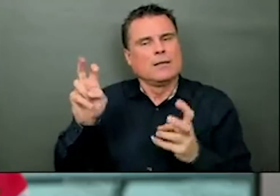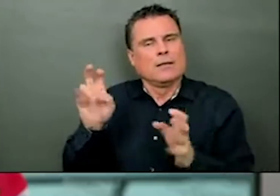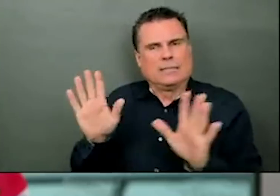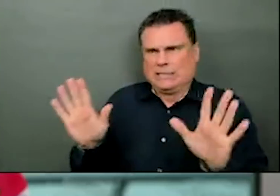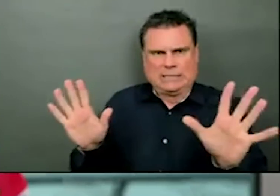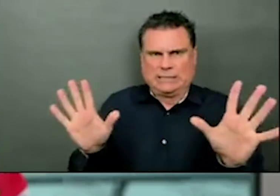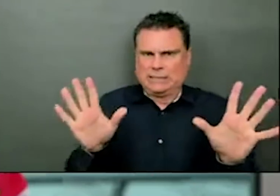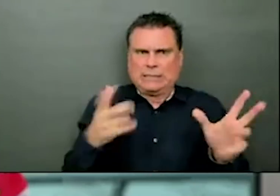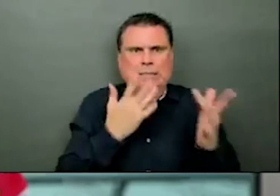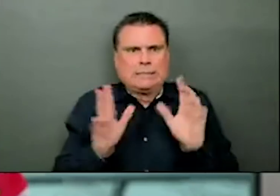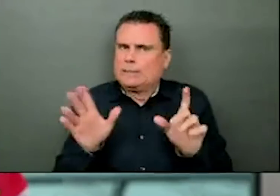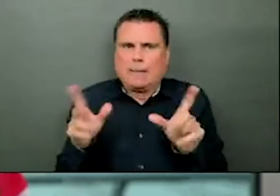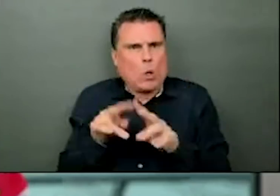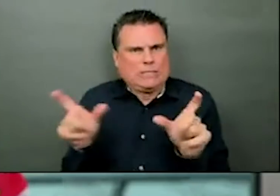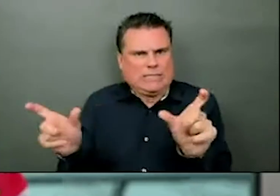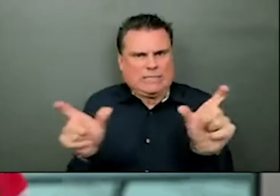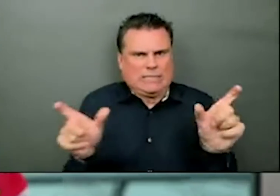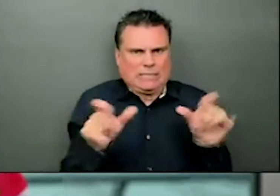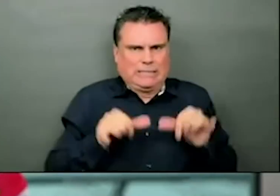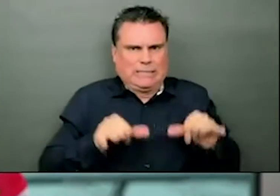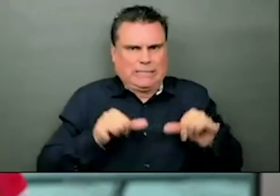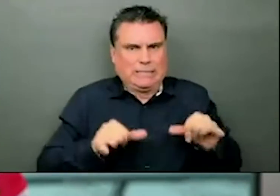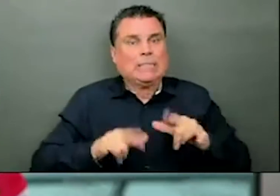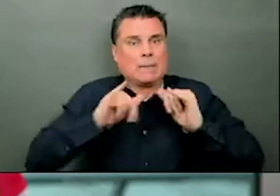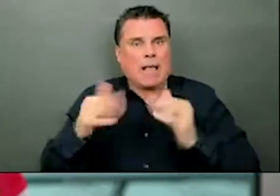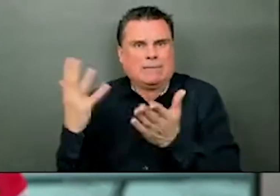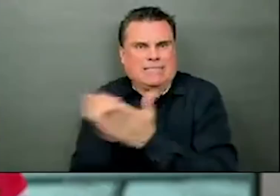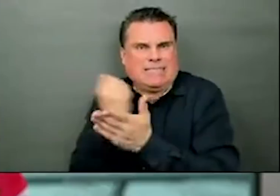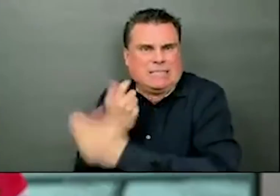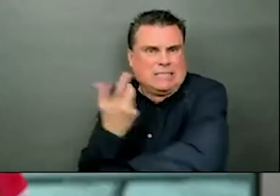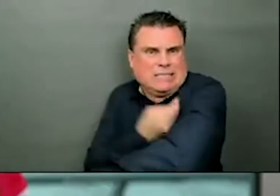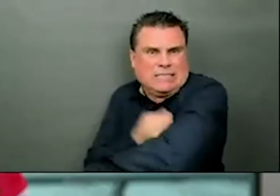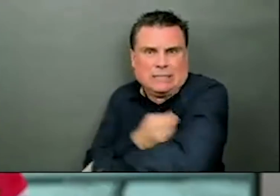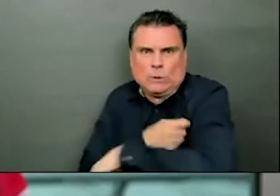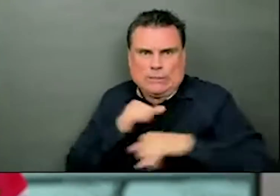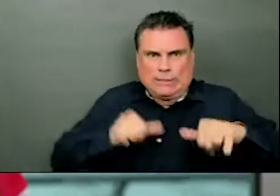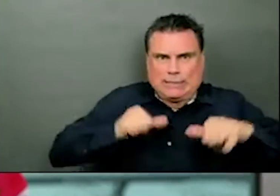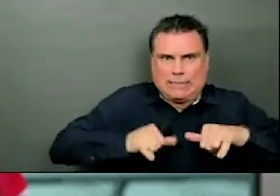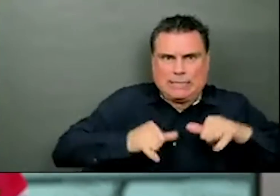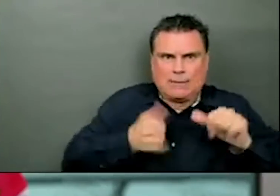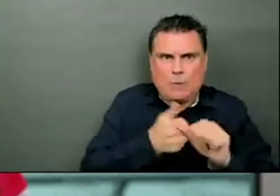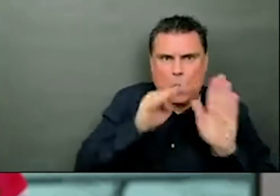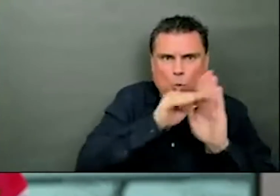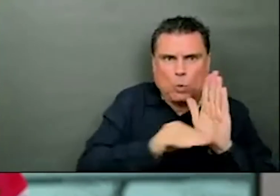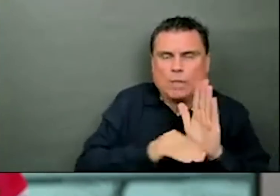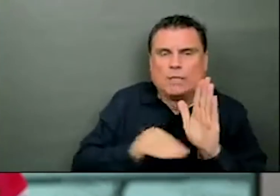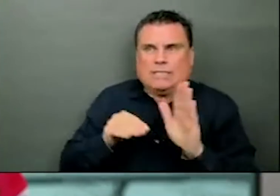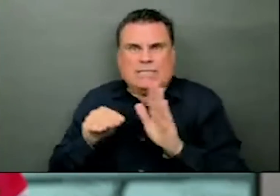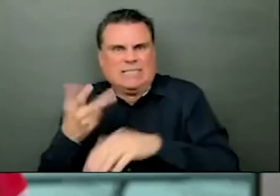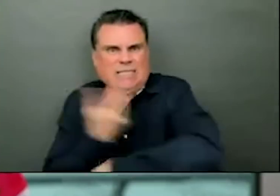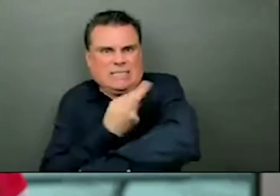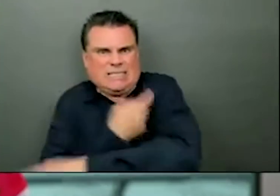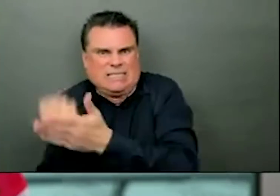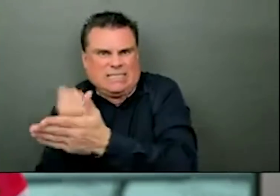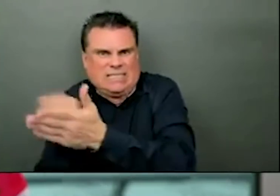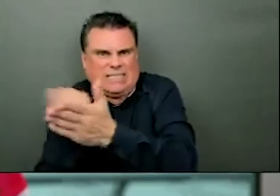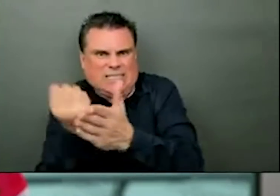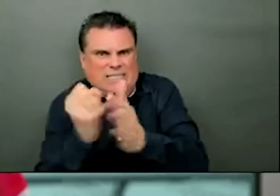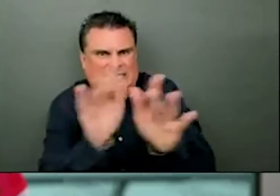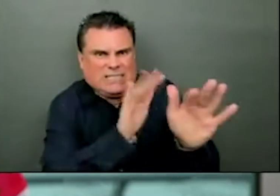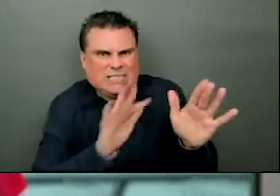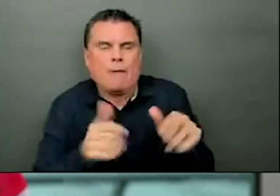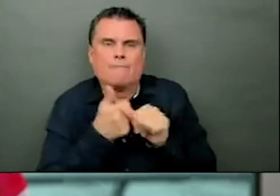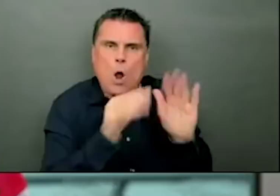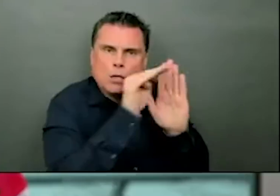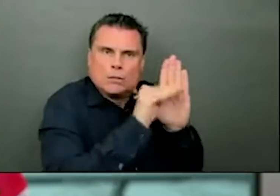again, and to help us give that protection buffer against these new variant viruses that are emerging around